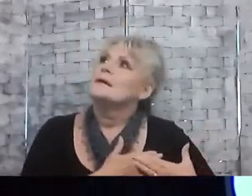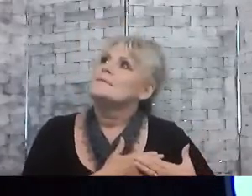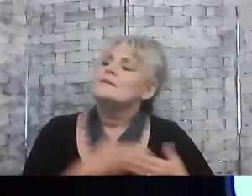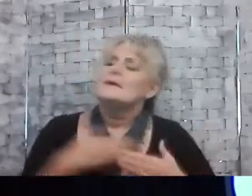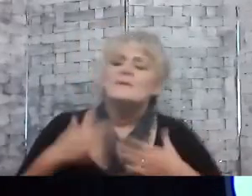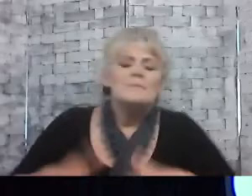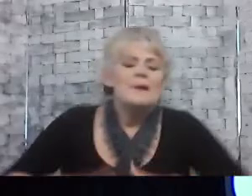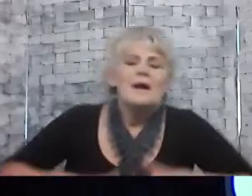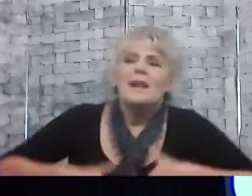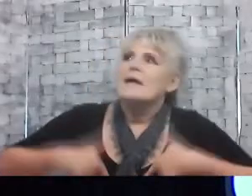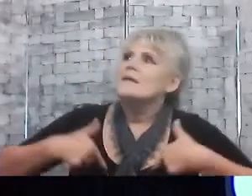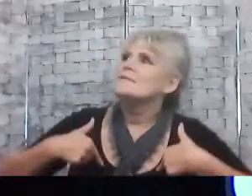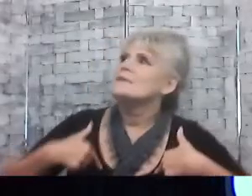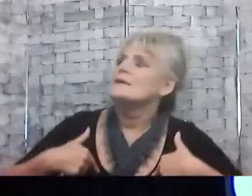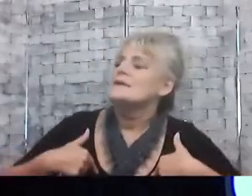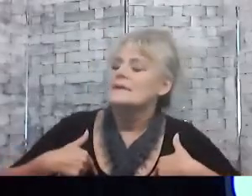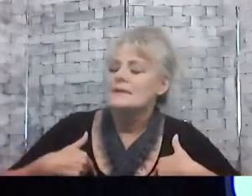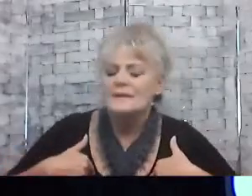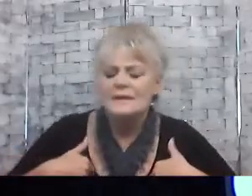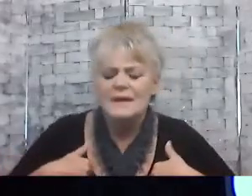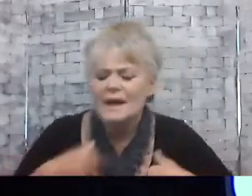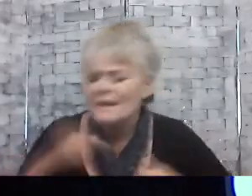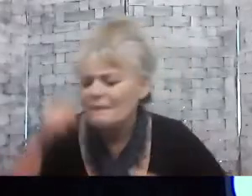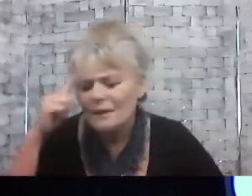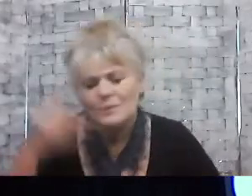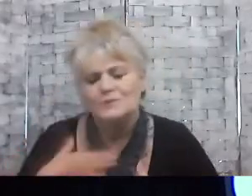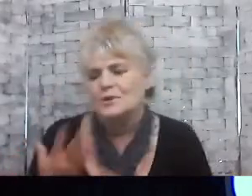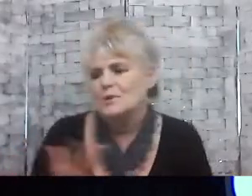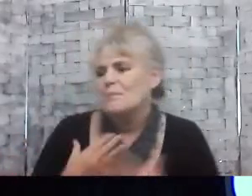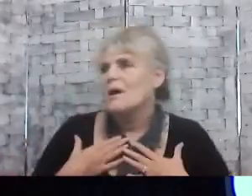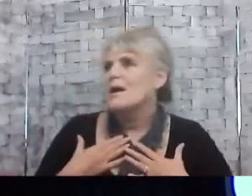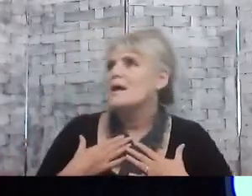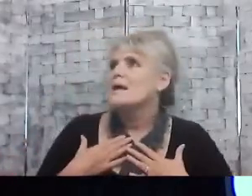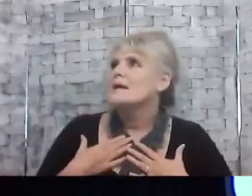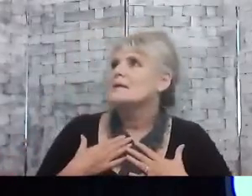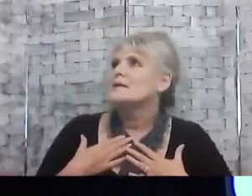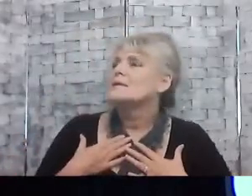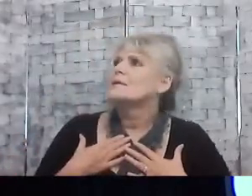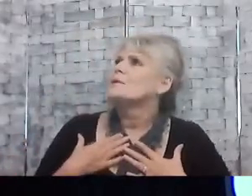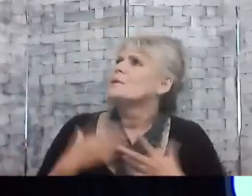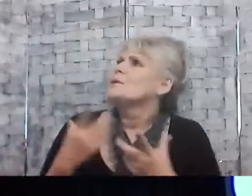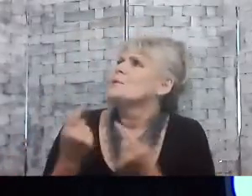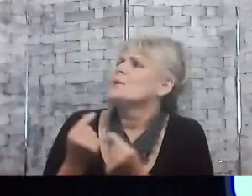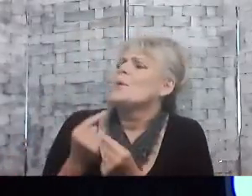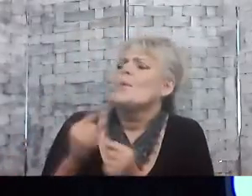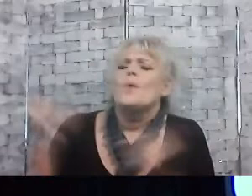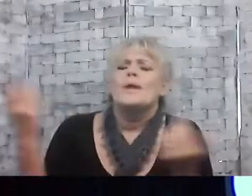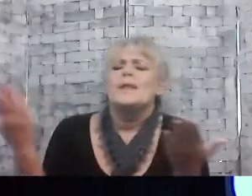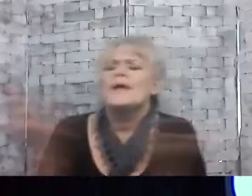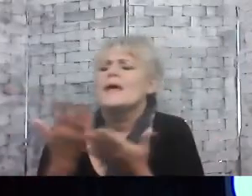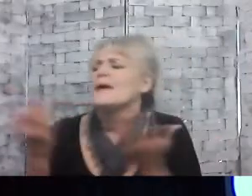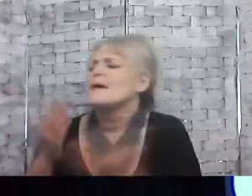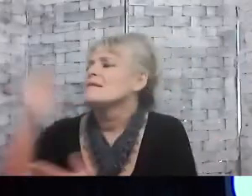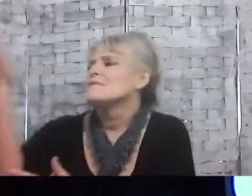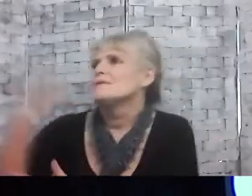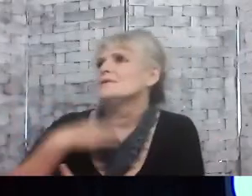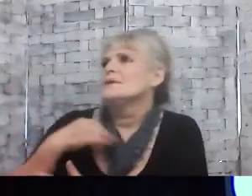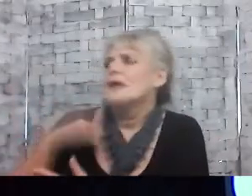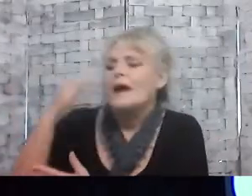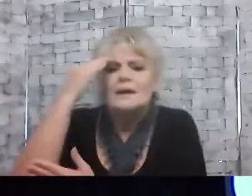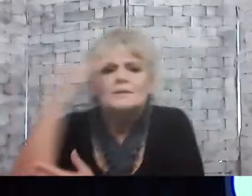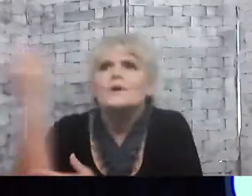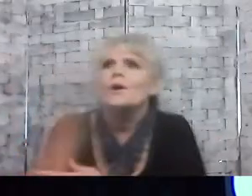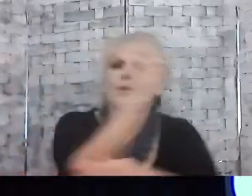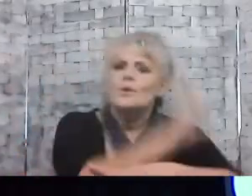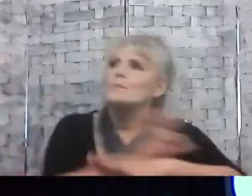My life, I know it's never really been mine, so do with it whatever you like. I don't know what your plan